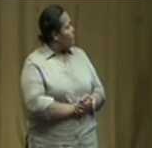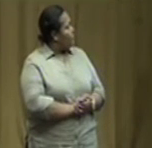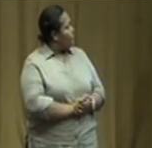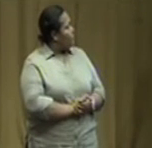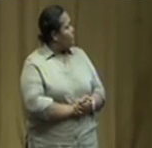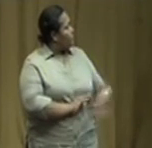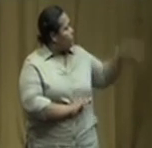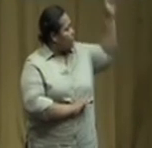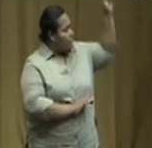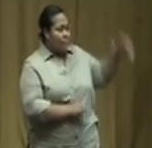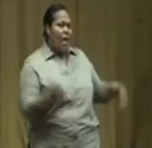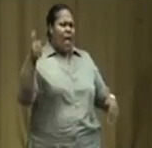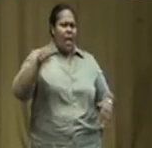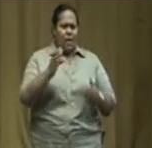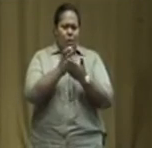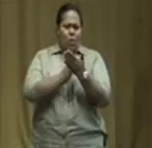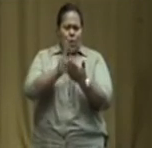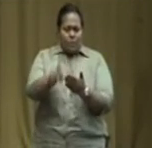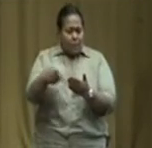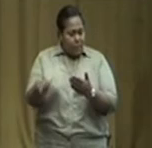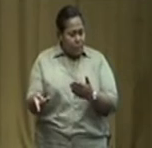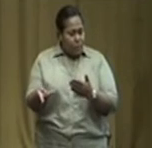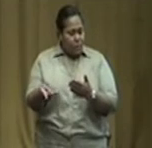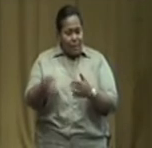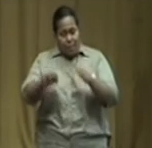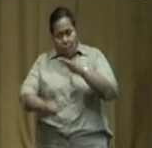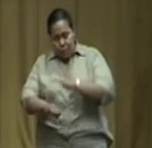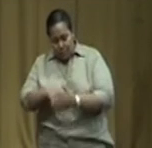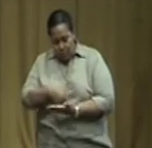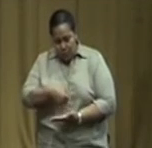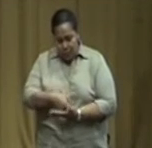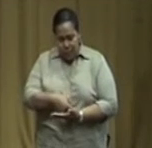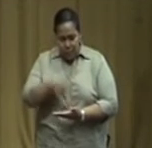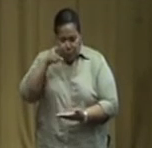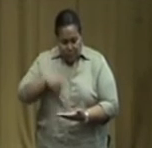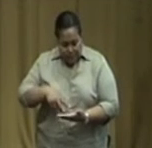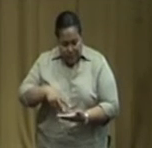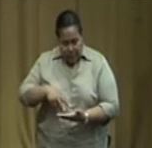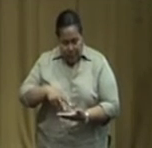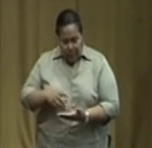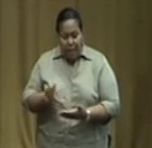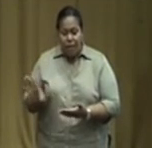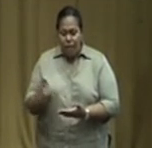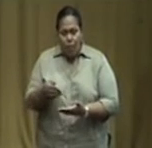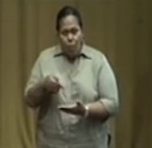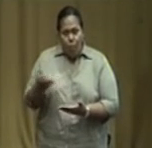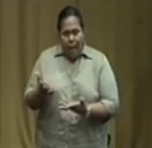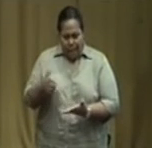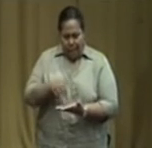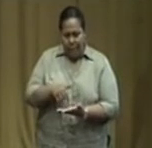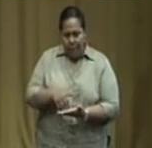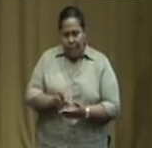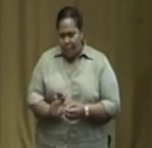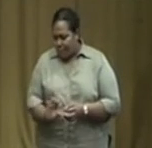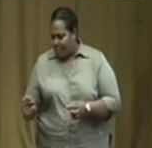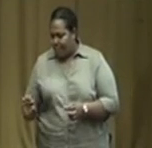course page here. And at the bottom of the page, you'll see a link to the content. Okay? So if you just have a